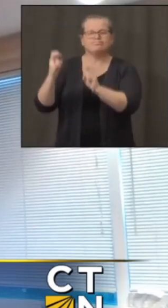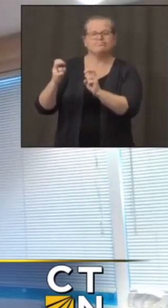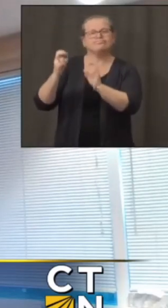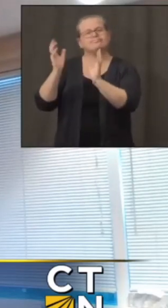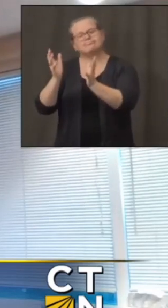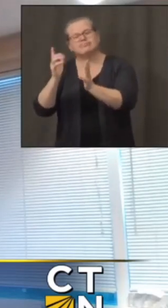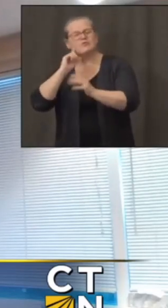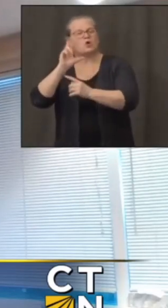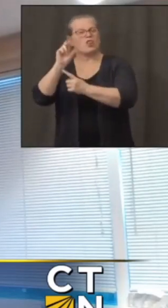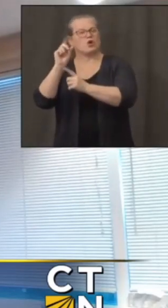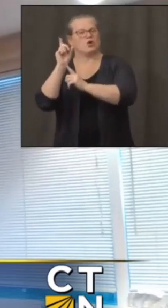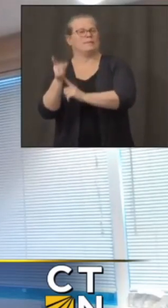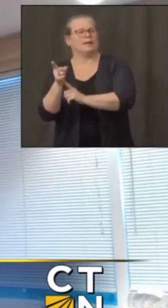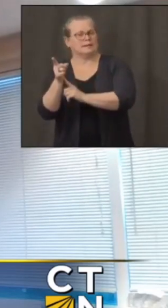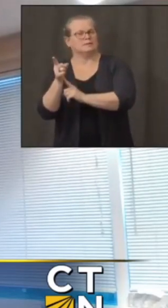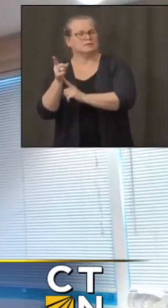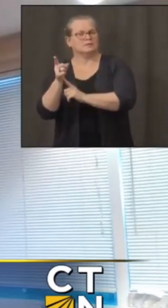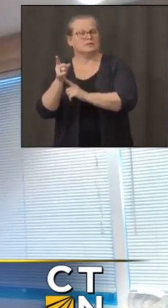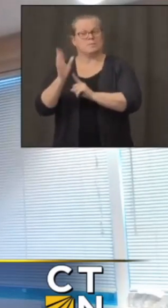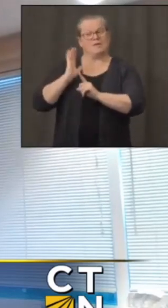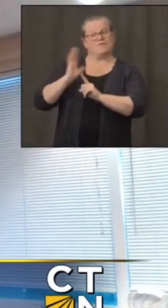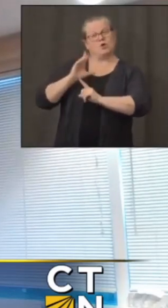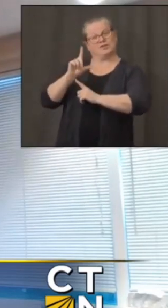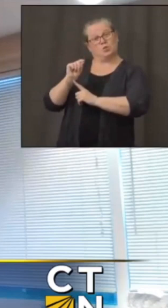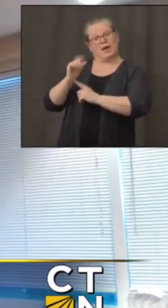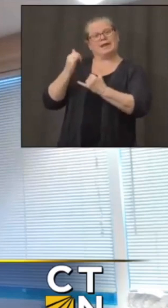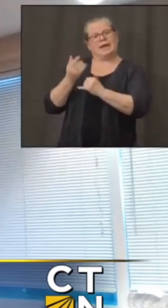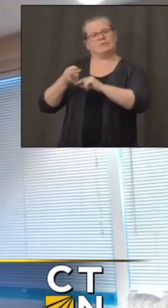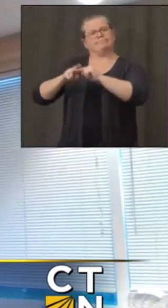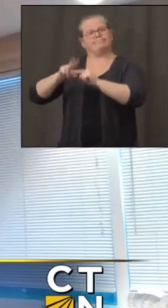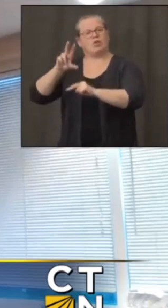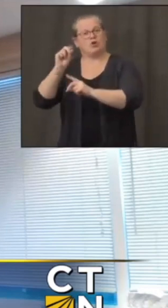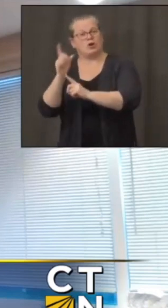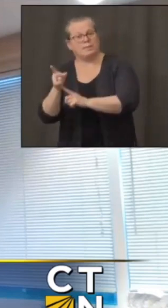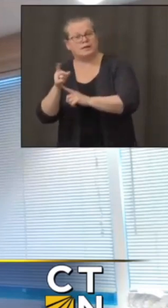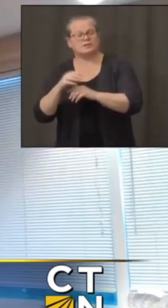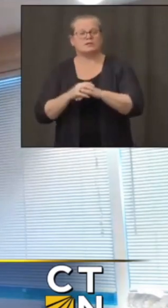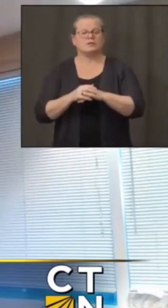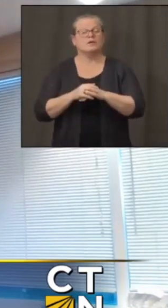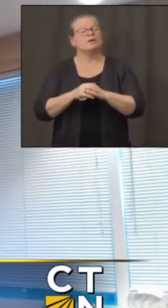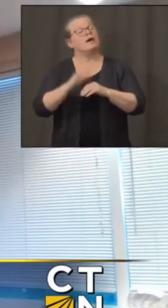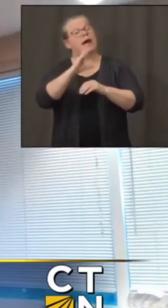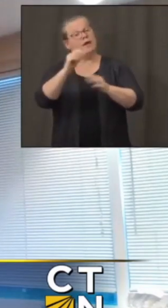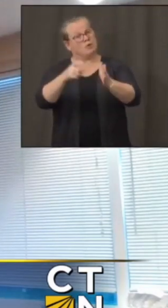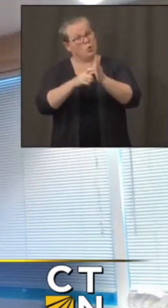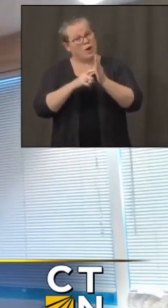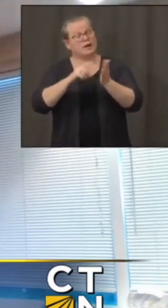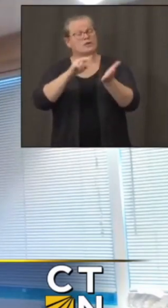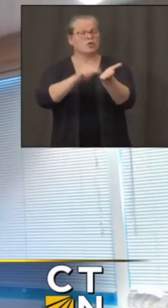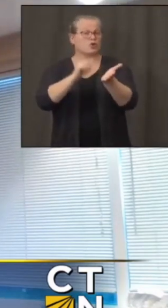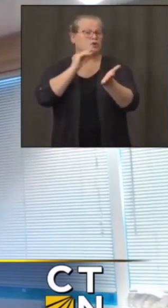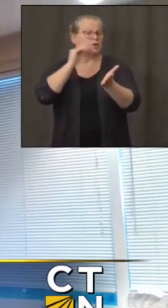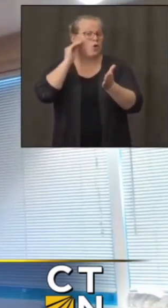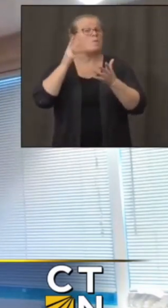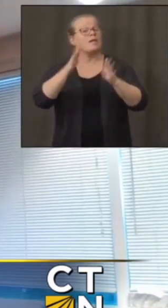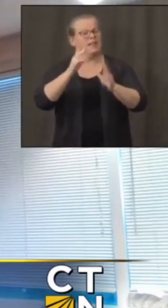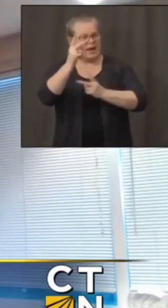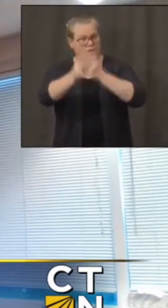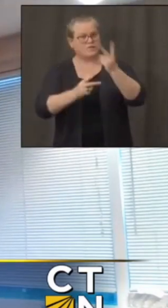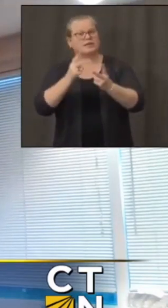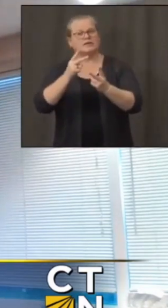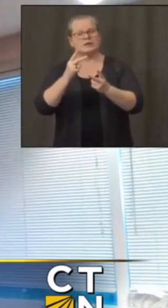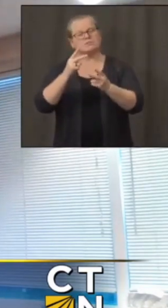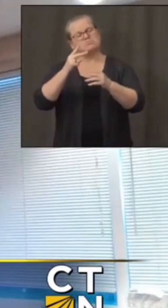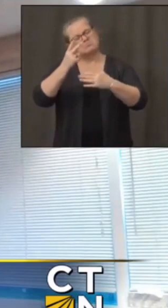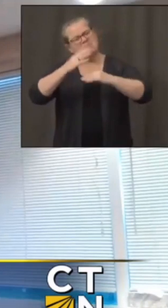also requires that facilities allow visitation at least 5 days per week, and one of those days needs to be on a weekend. So